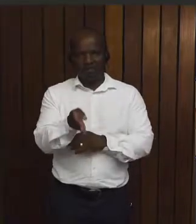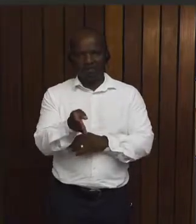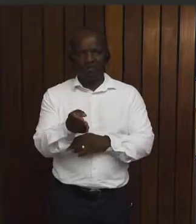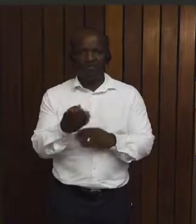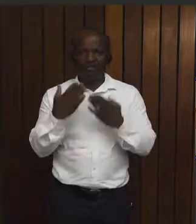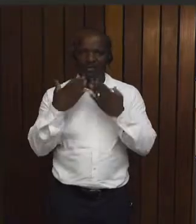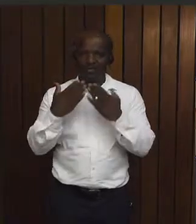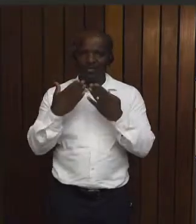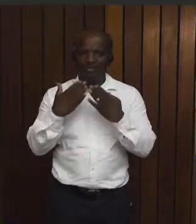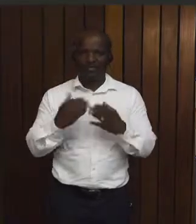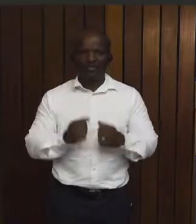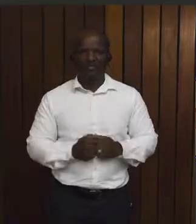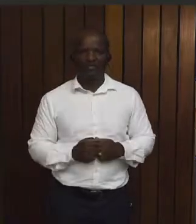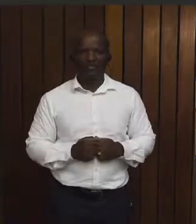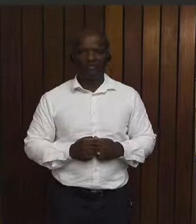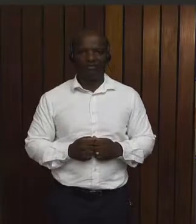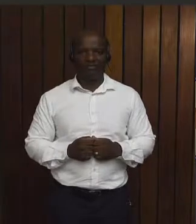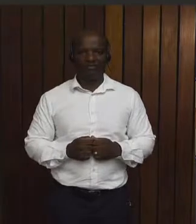much.